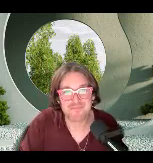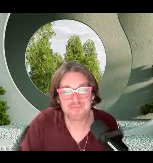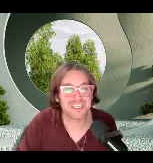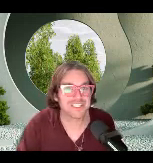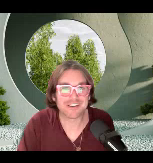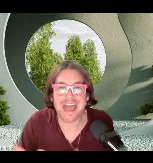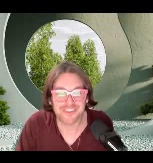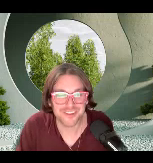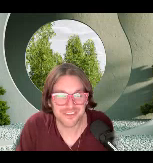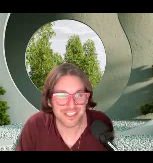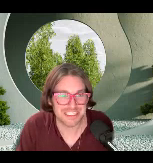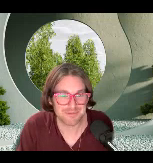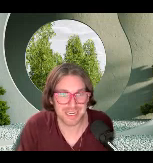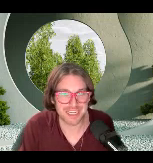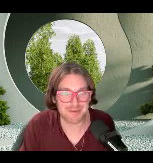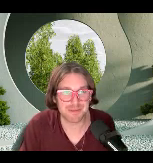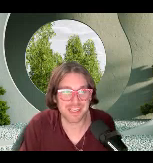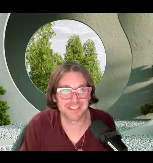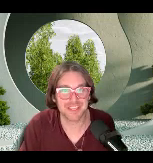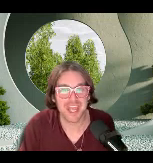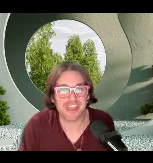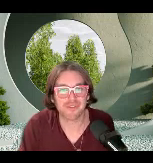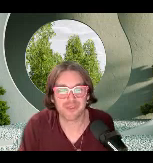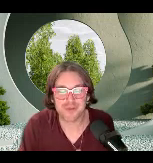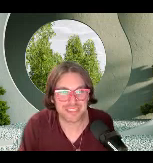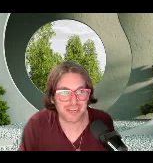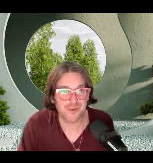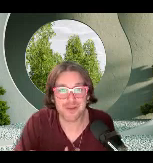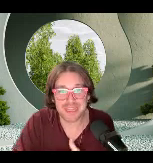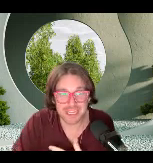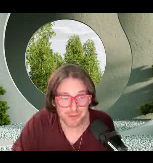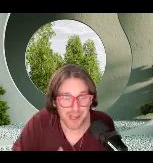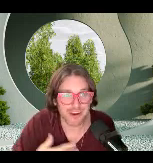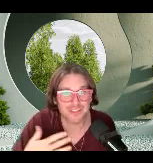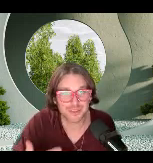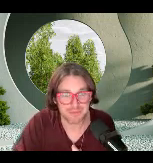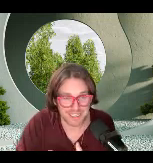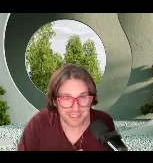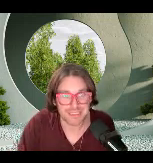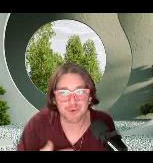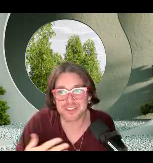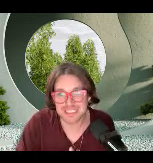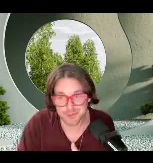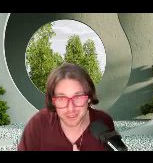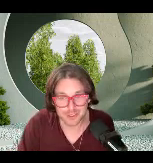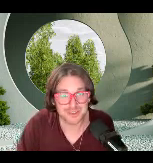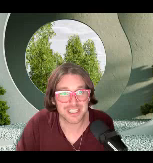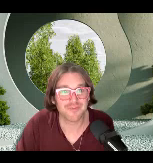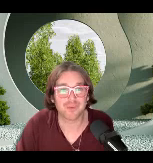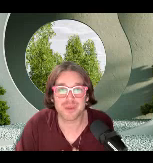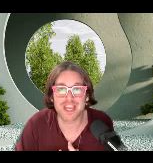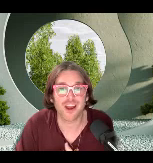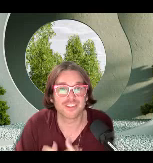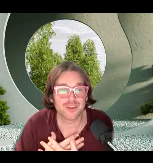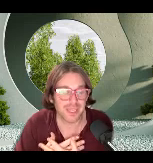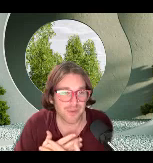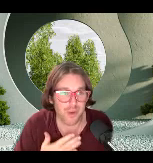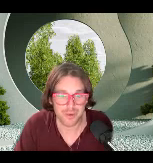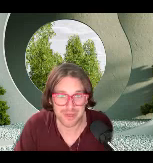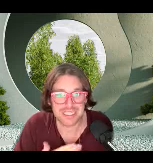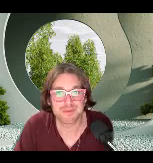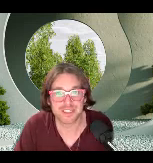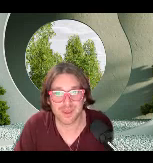us. Please don't ever feel intimidated because like we said, if we are making progress towards making things more accessible and inclusive, then we